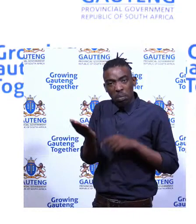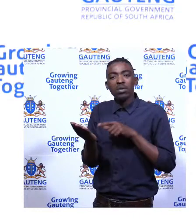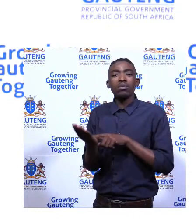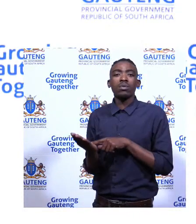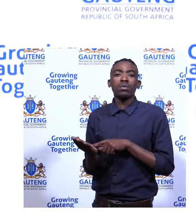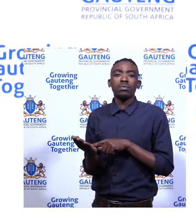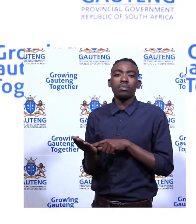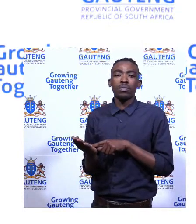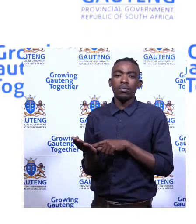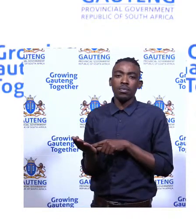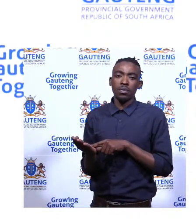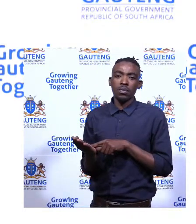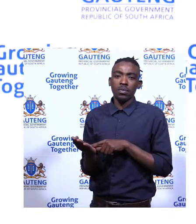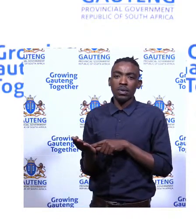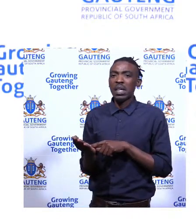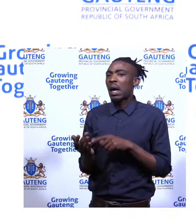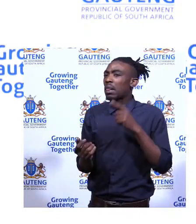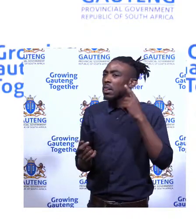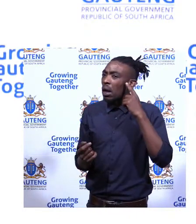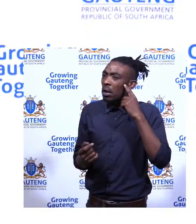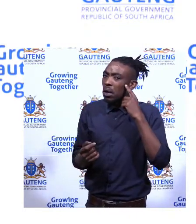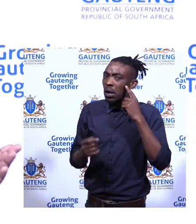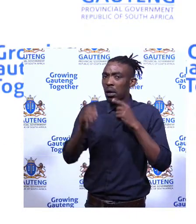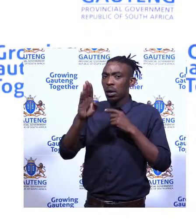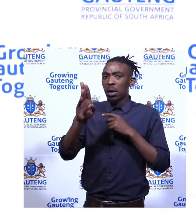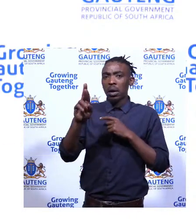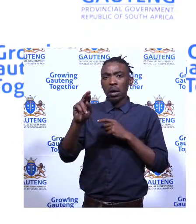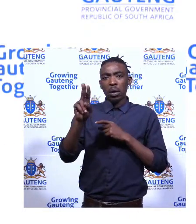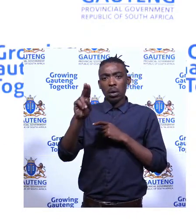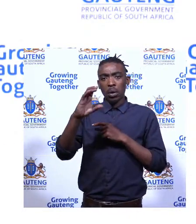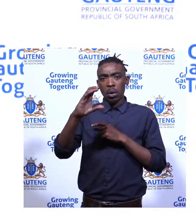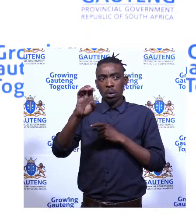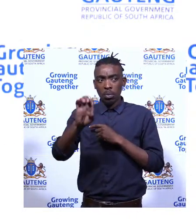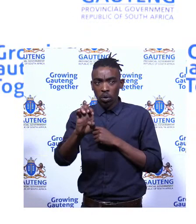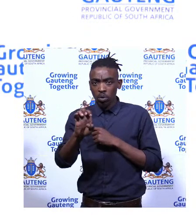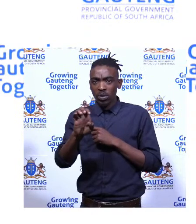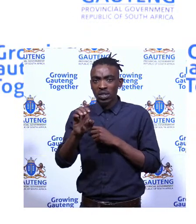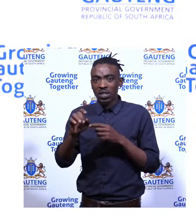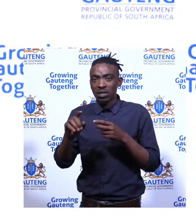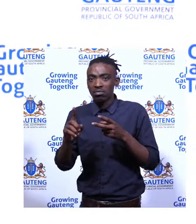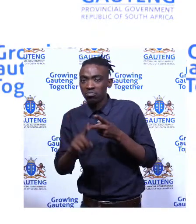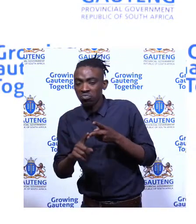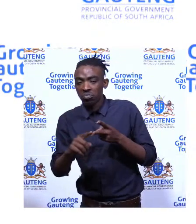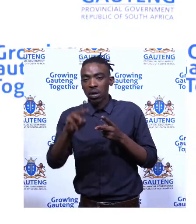that both Bruce and Dr. Mary emphasized that